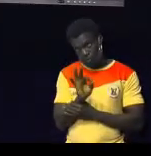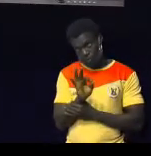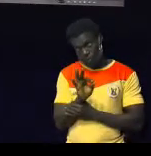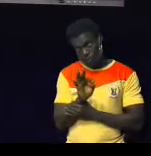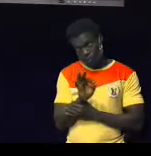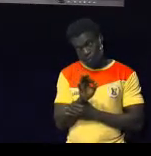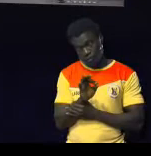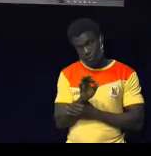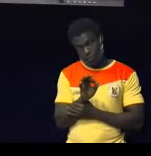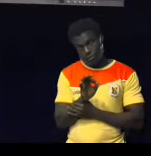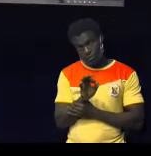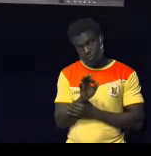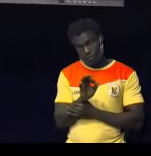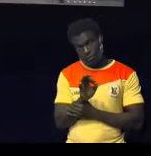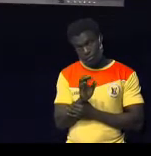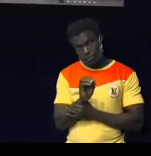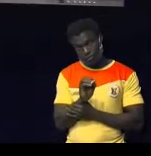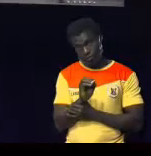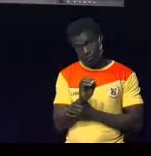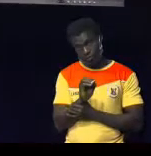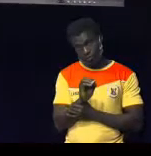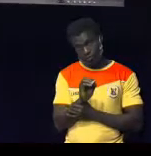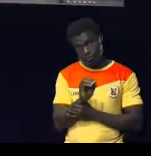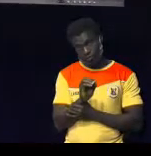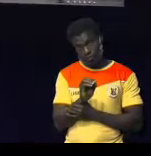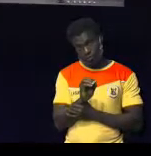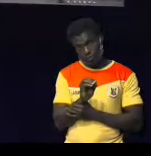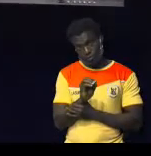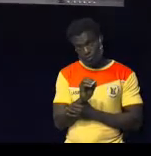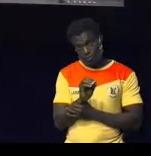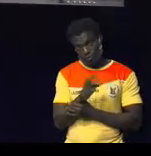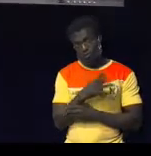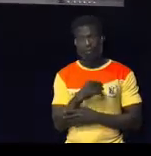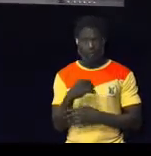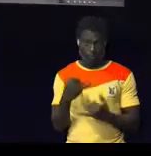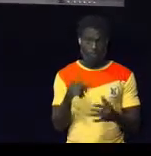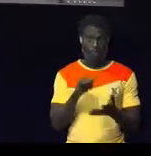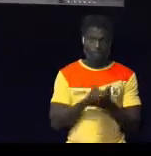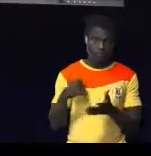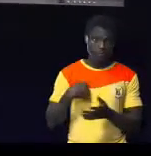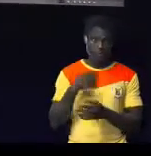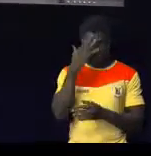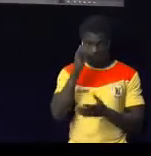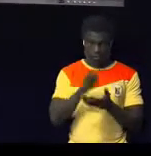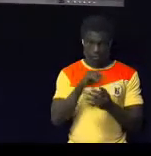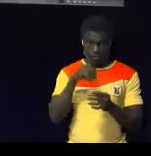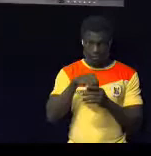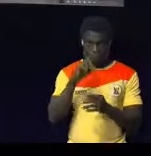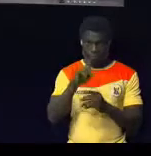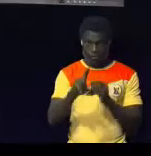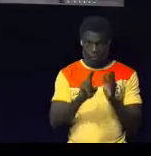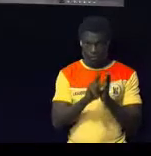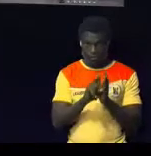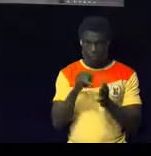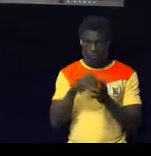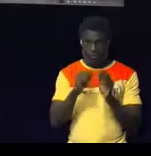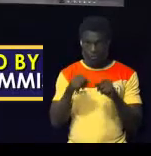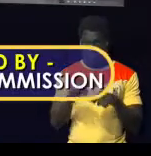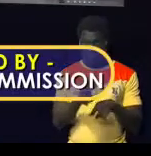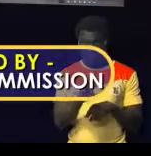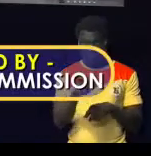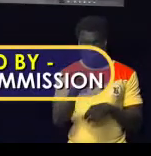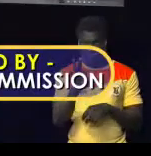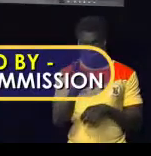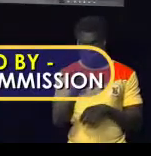90, because 7 goes in 63 9 times, and you put 0. And so now that we know that in 1 hour, the car can go